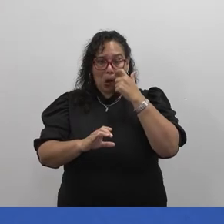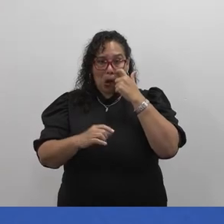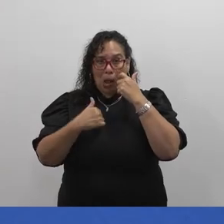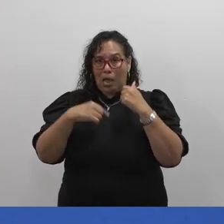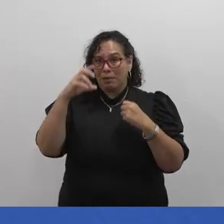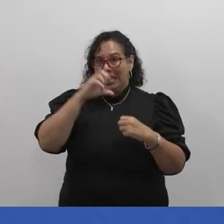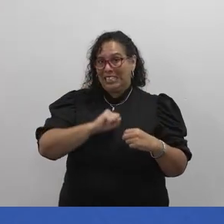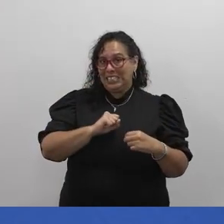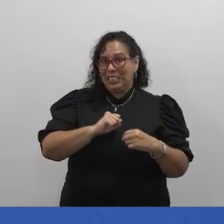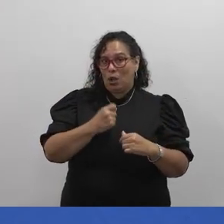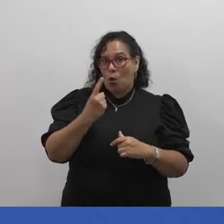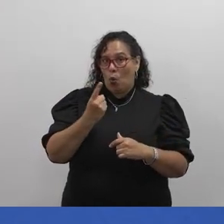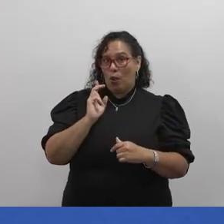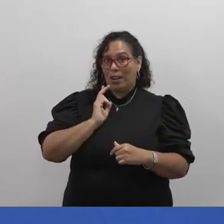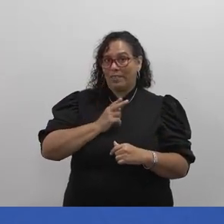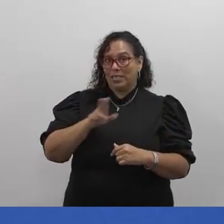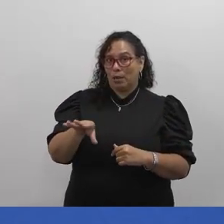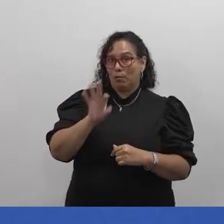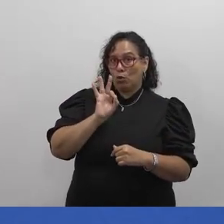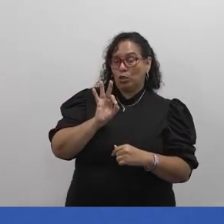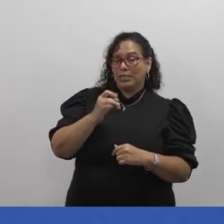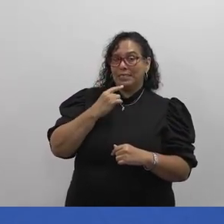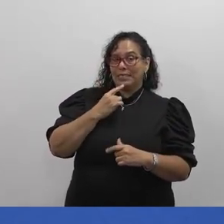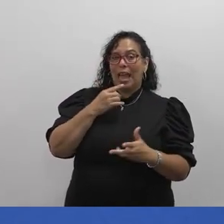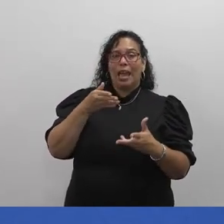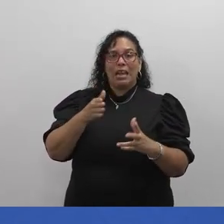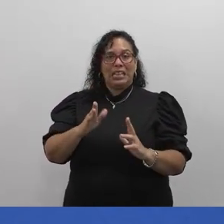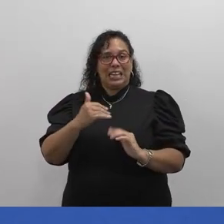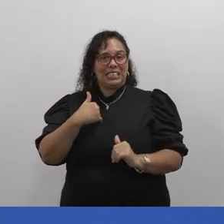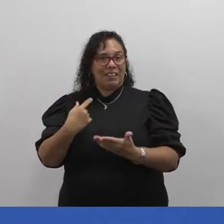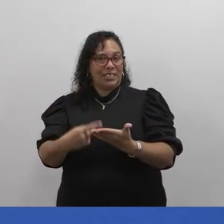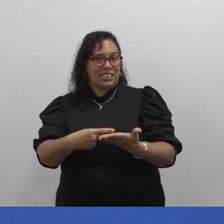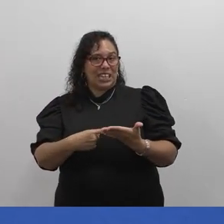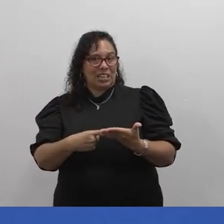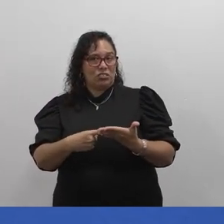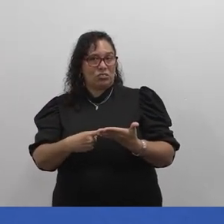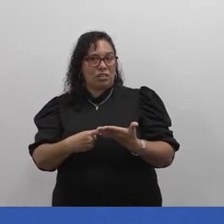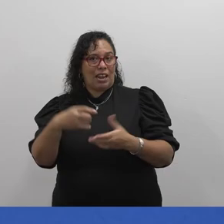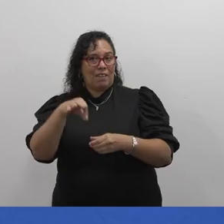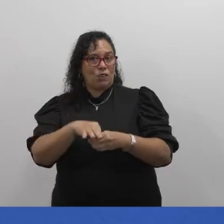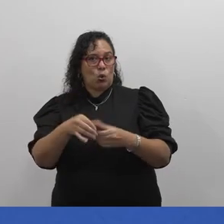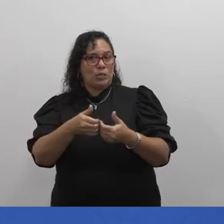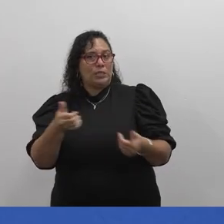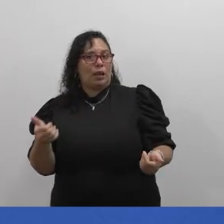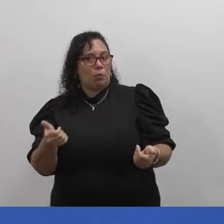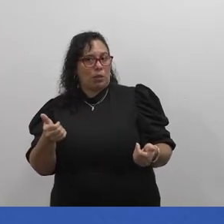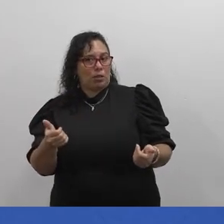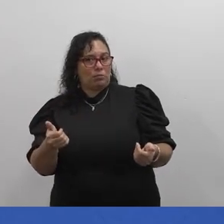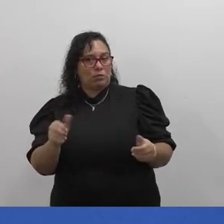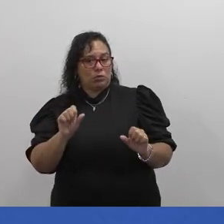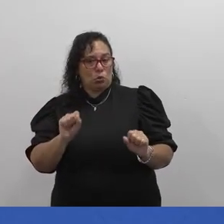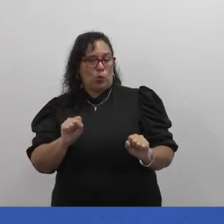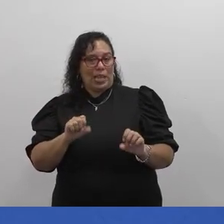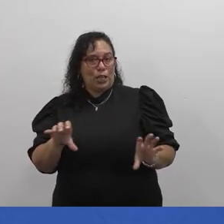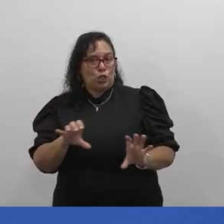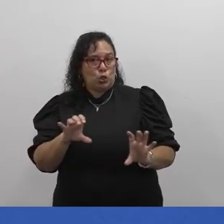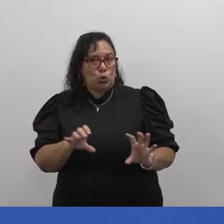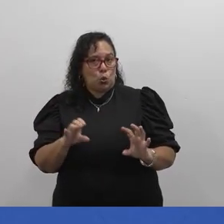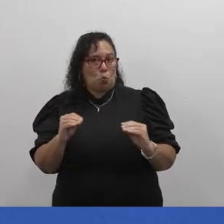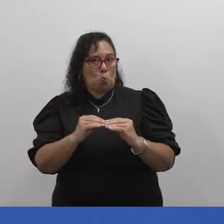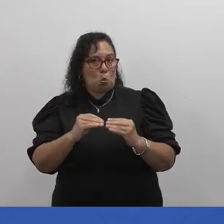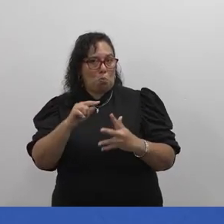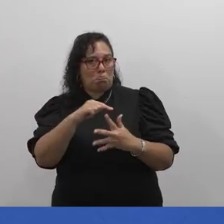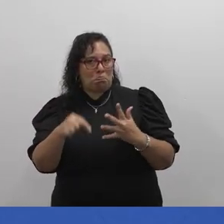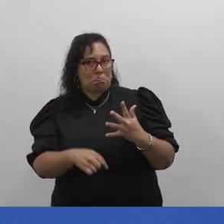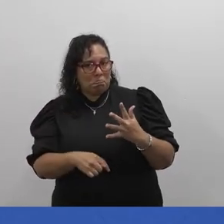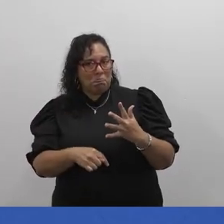guessing at least one of us would have pulled to say, let's have a discussion about that one and vote on that one separately so that we could do that kind